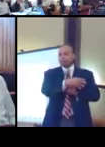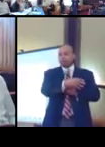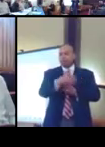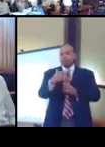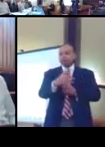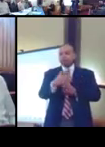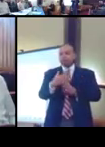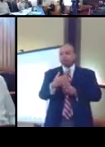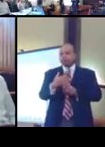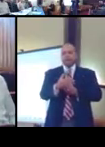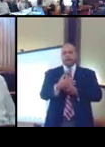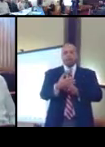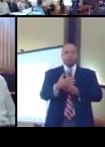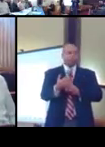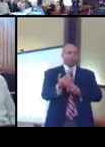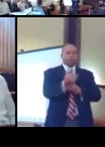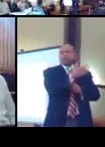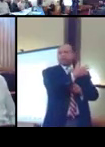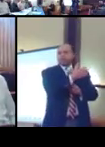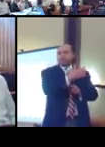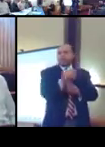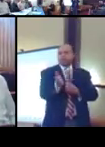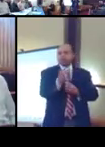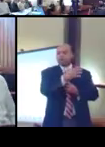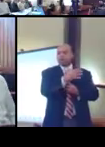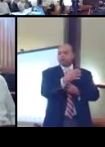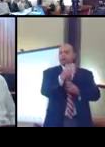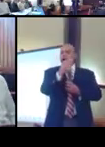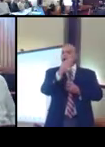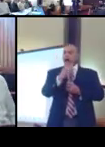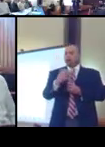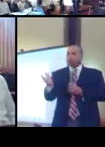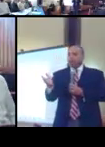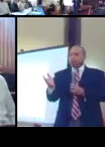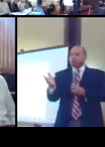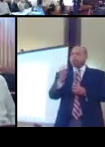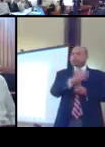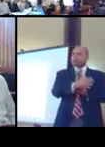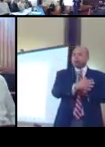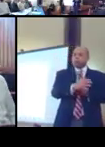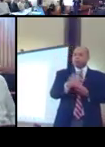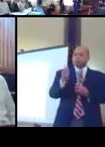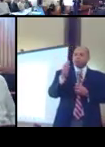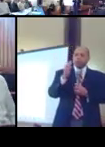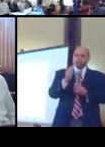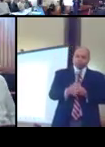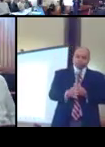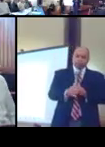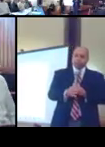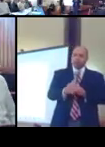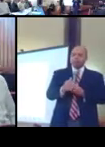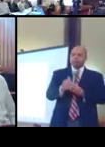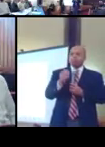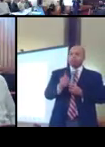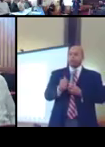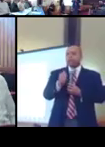a restaurant too. They had restaurants. They had stuff right there tonight after the adoption at home. If they're still open, of